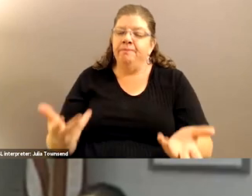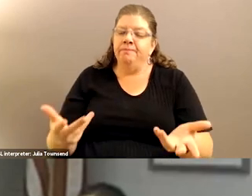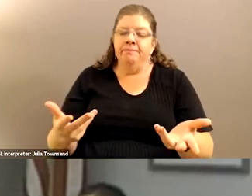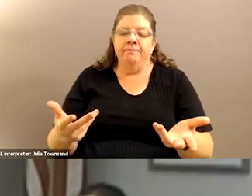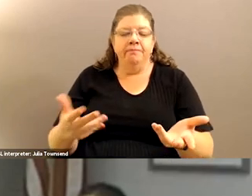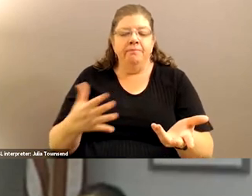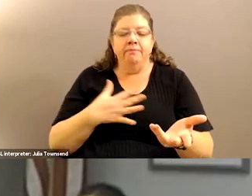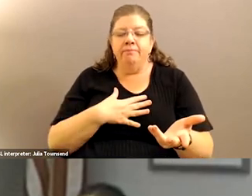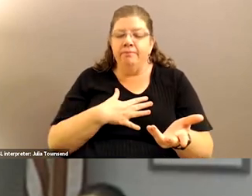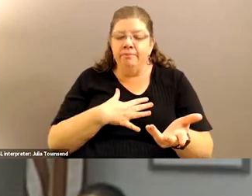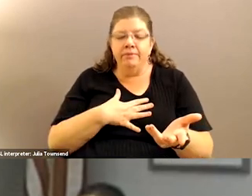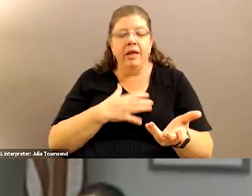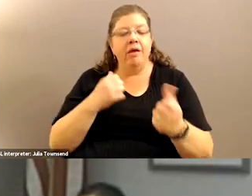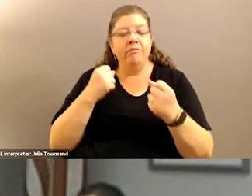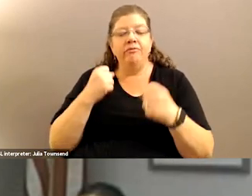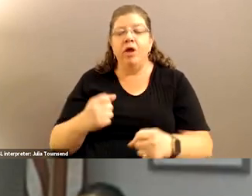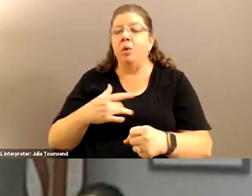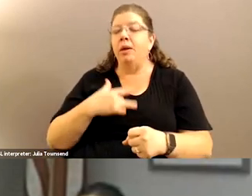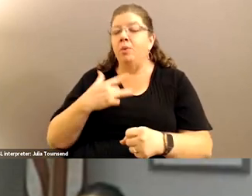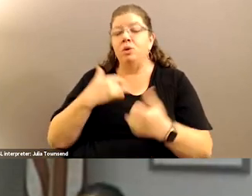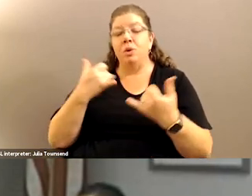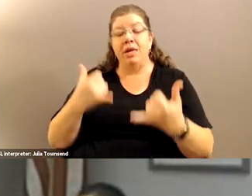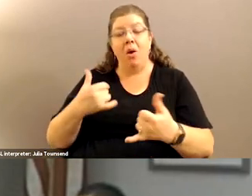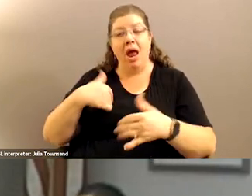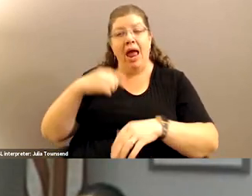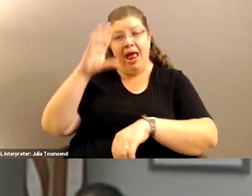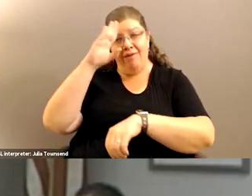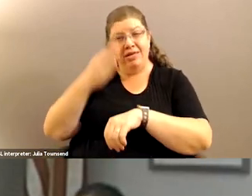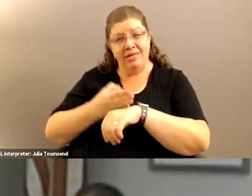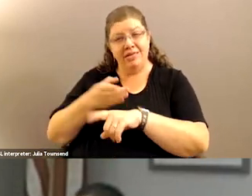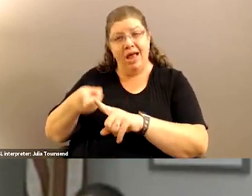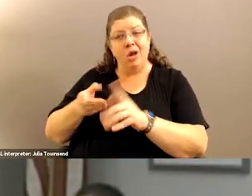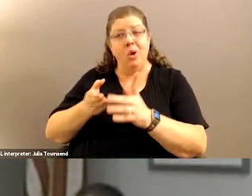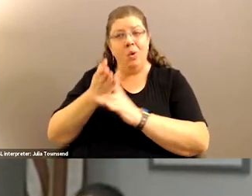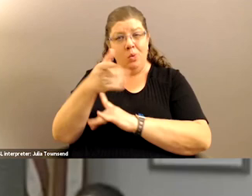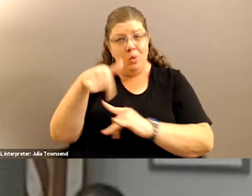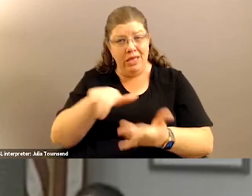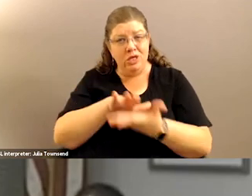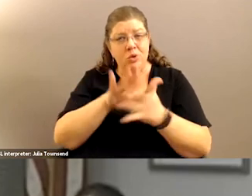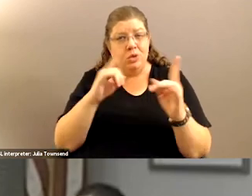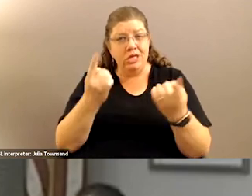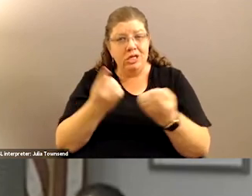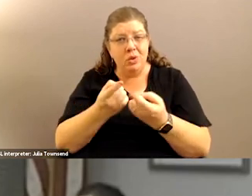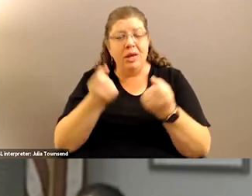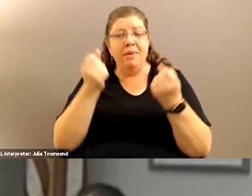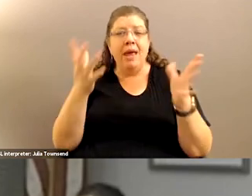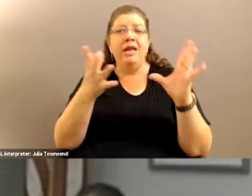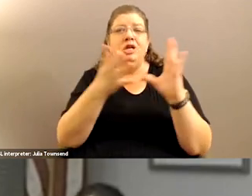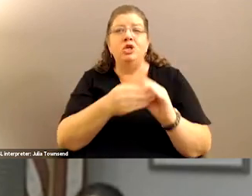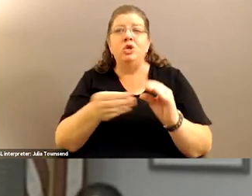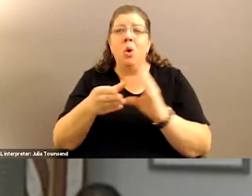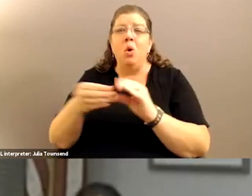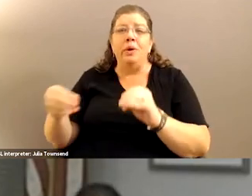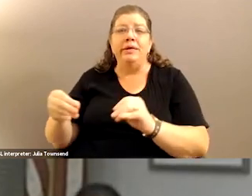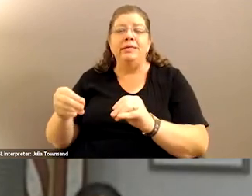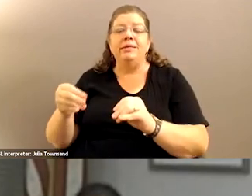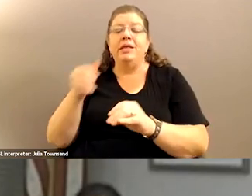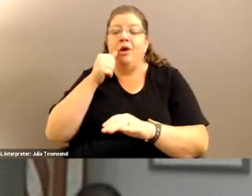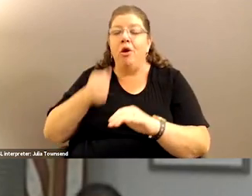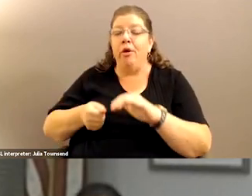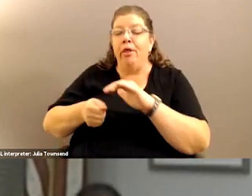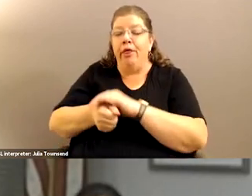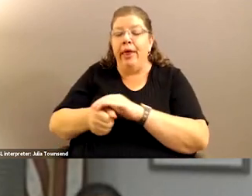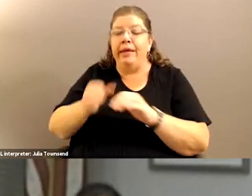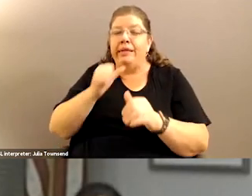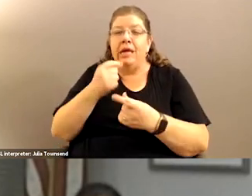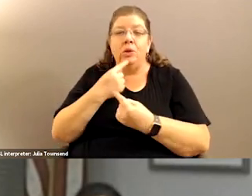very emotional right now i have a son who went to through this district there are many stories that aren't told but people